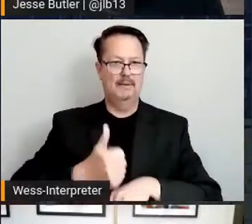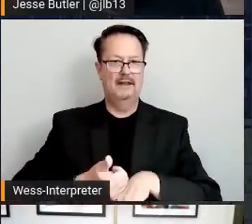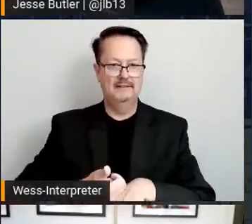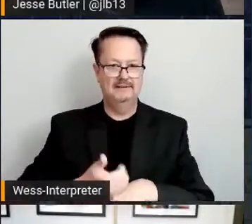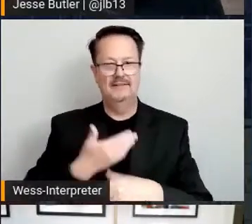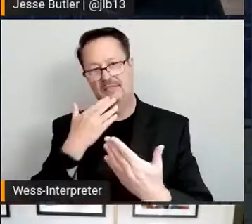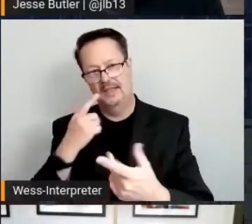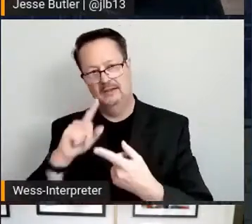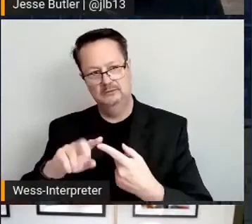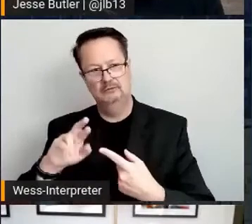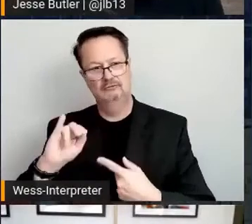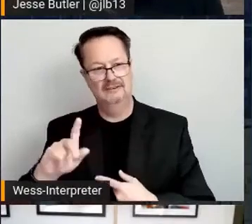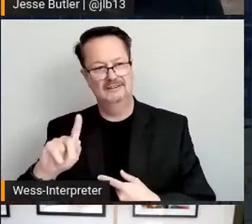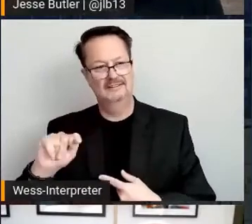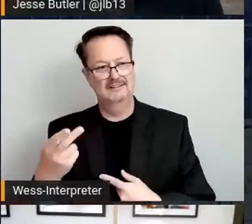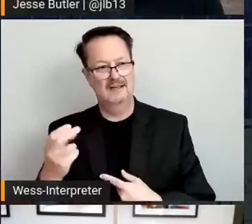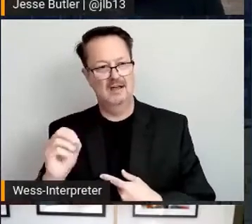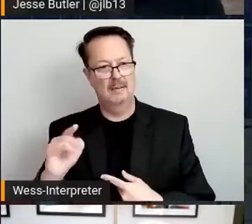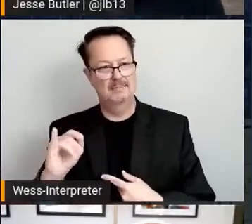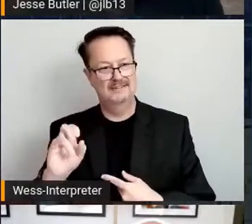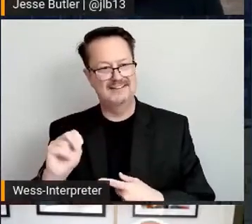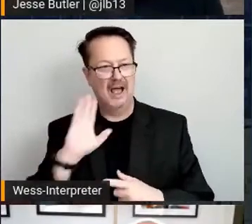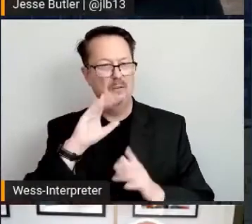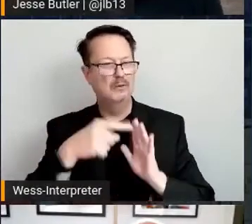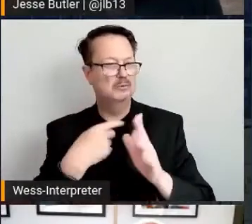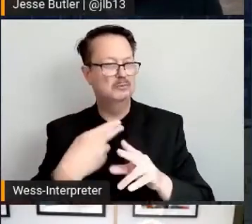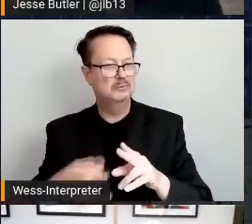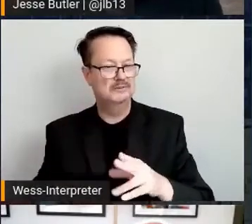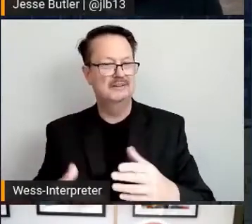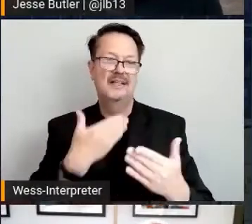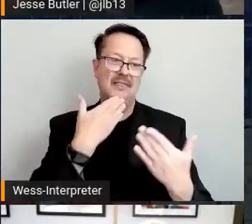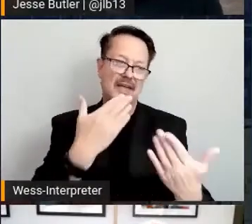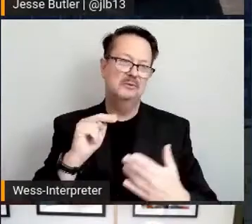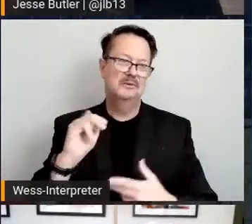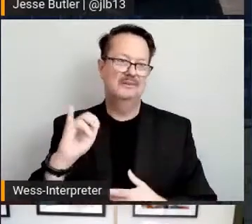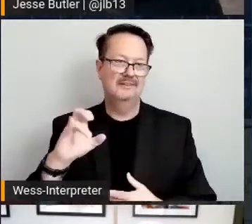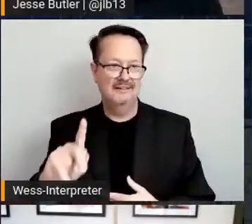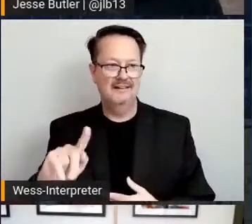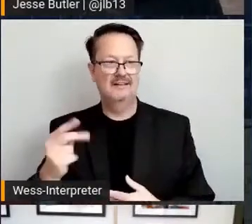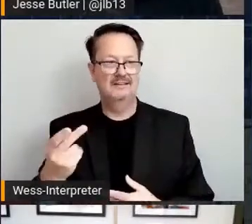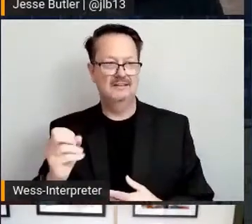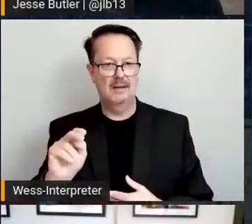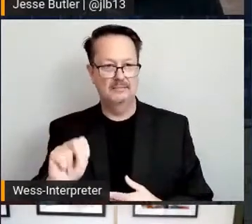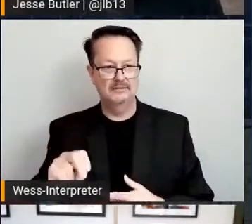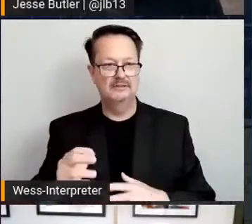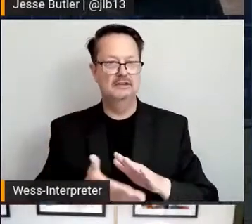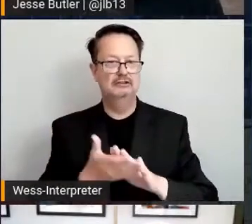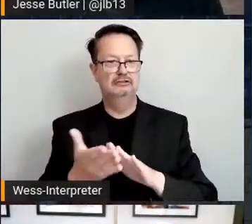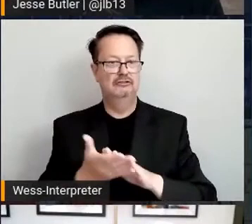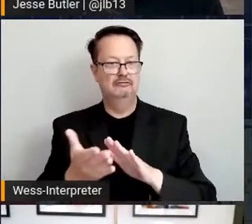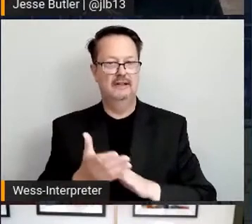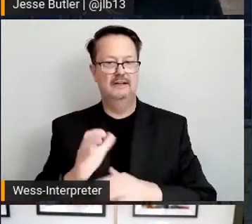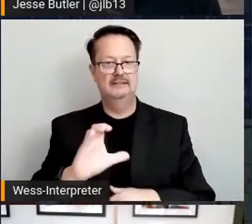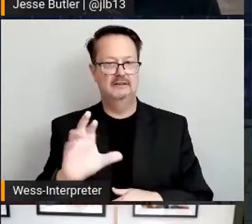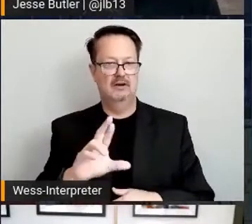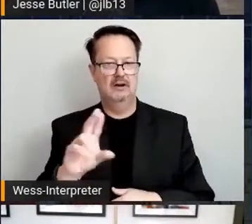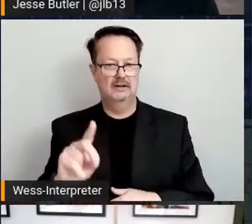second. We've also got another, thanks to Nick Thompson, generated CRD reference documentation on our doc